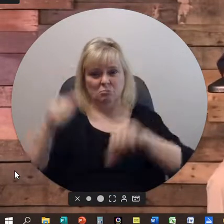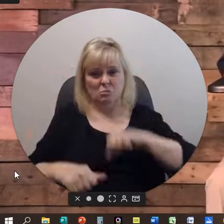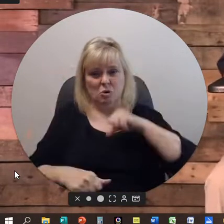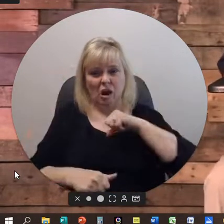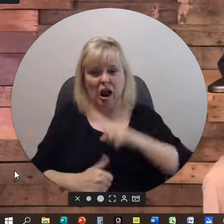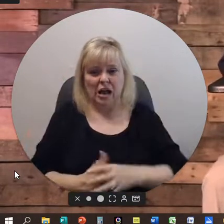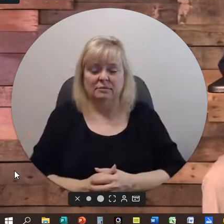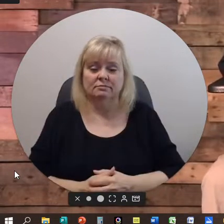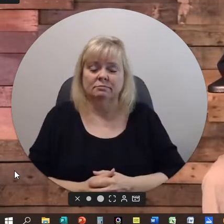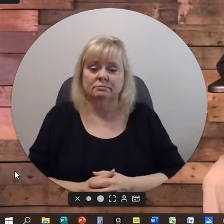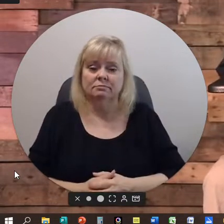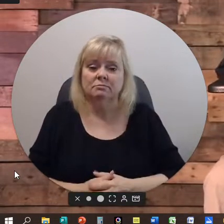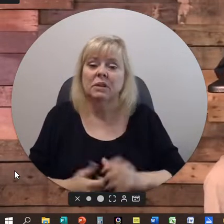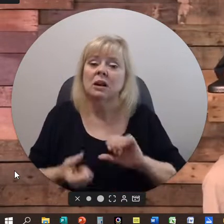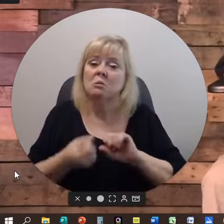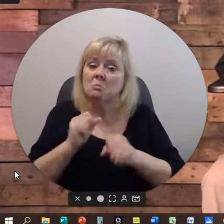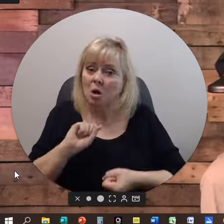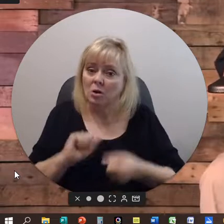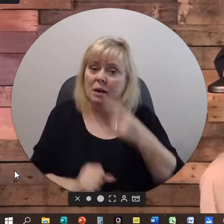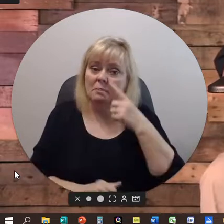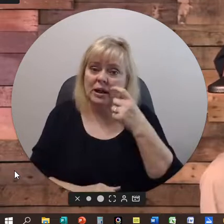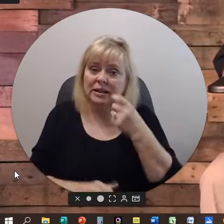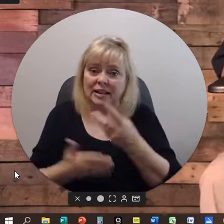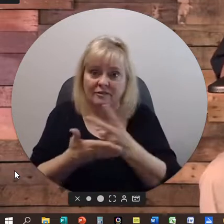broken because of our failures and regrets.